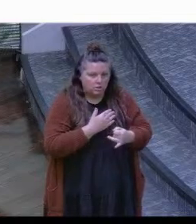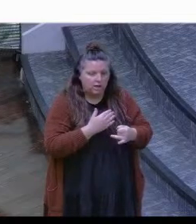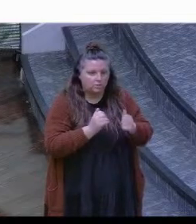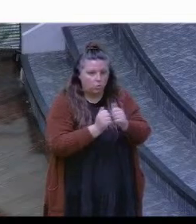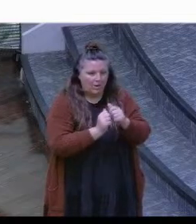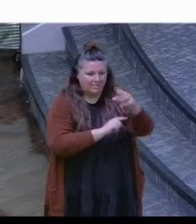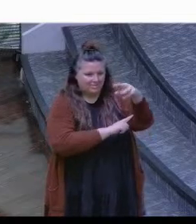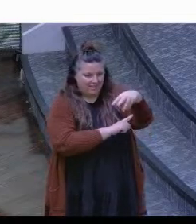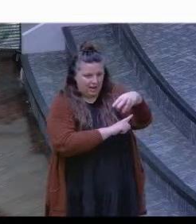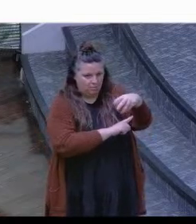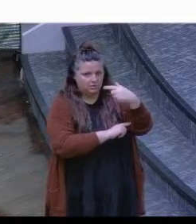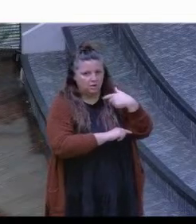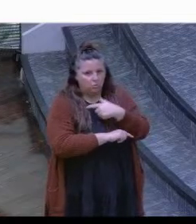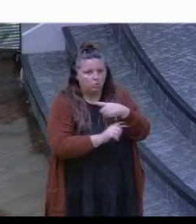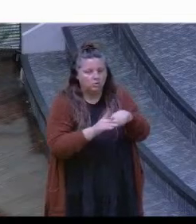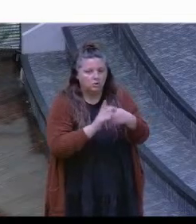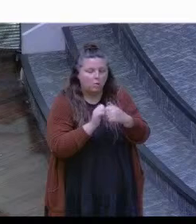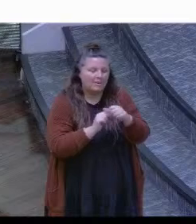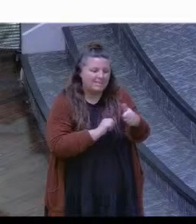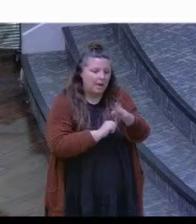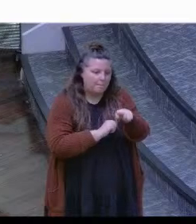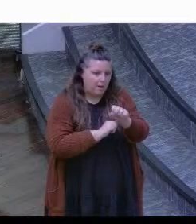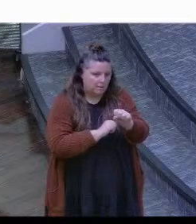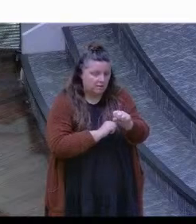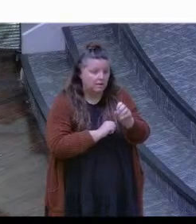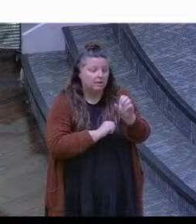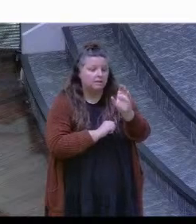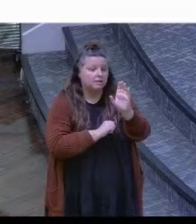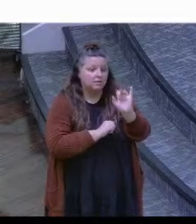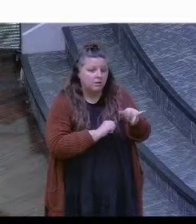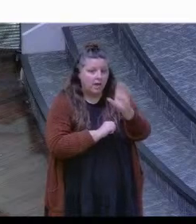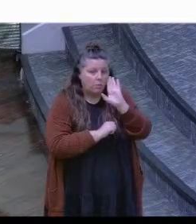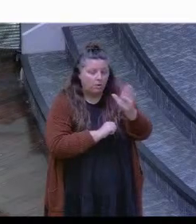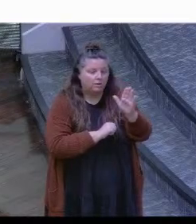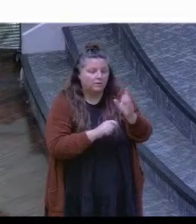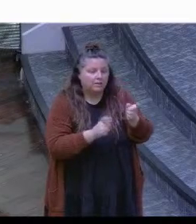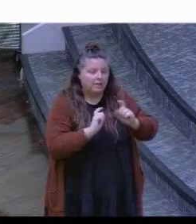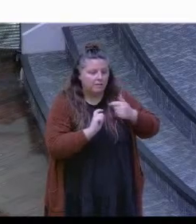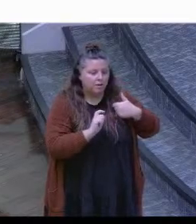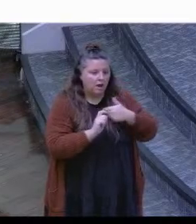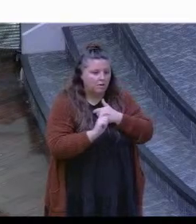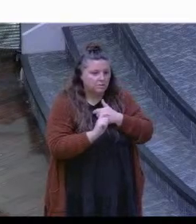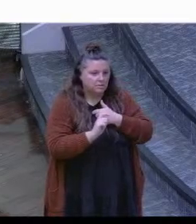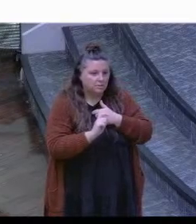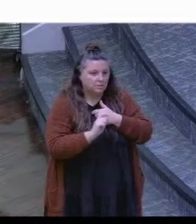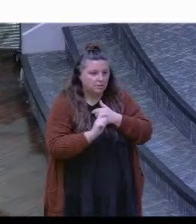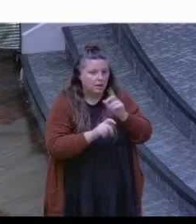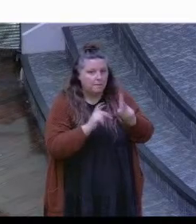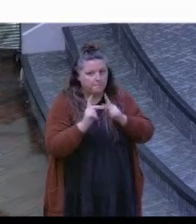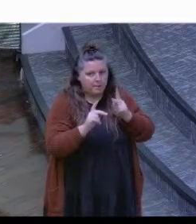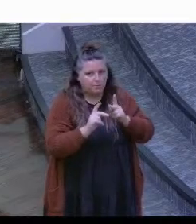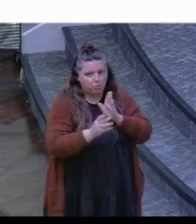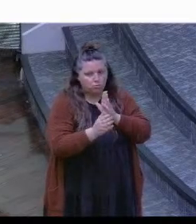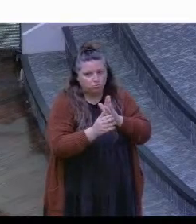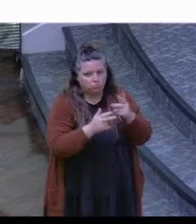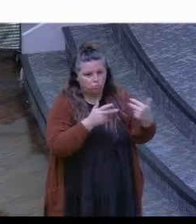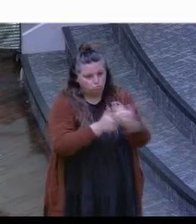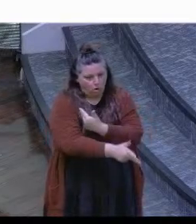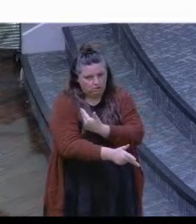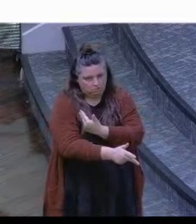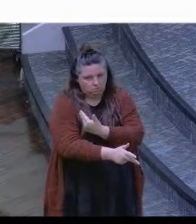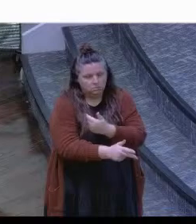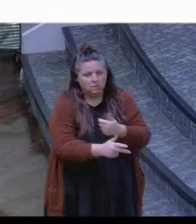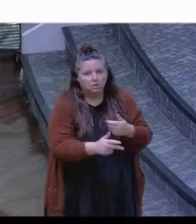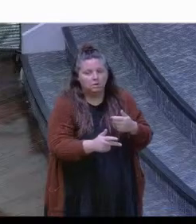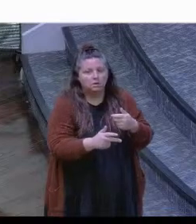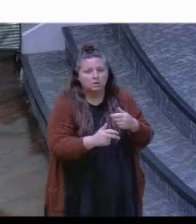first. And so that'll give us the ability, because we do have some of that takes place here in Clark County. We run the stop signs on our buses. And